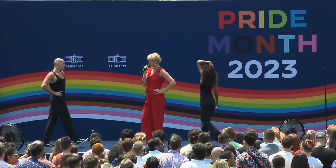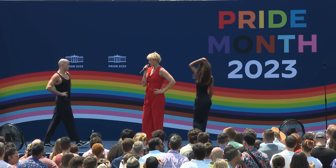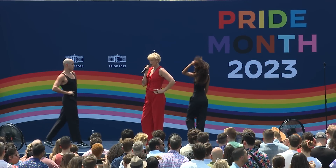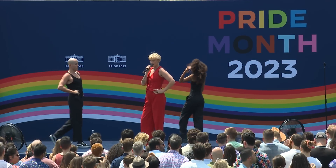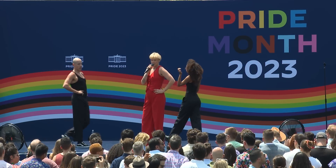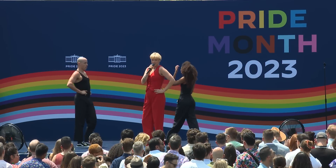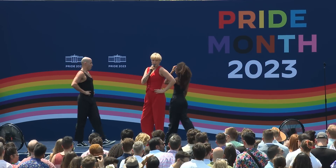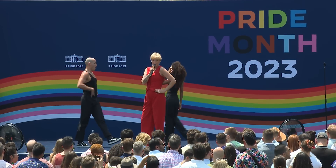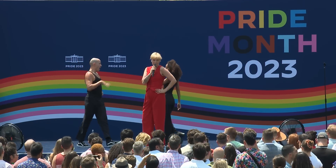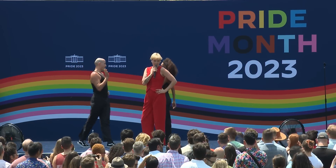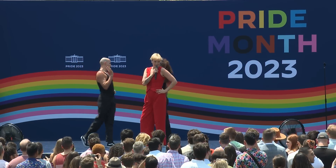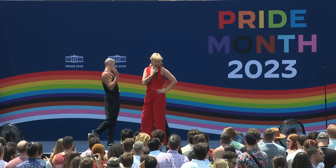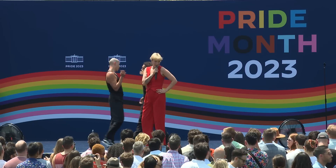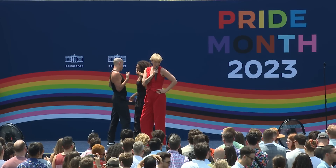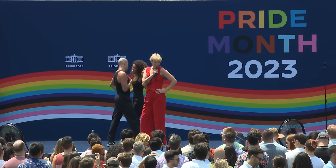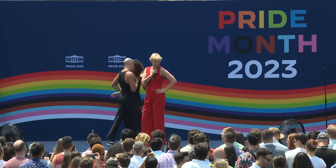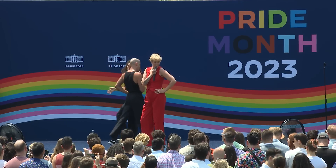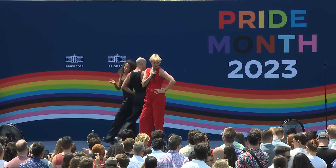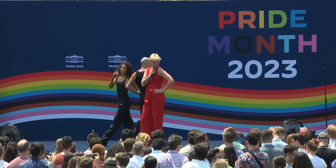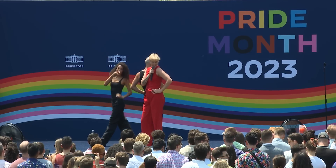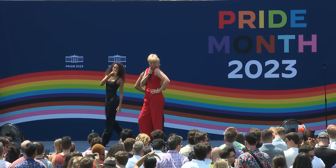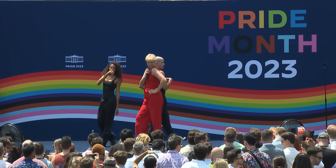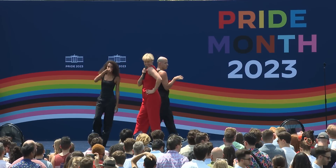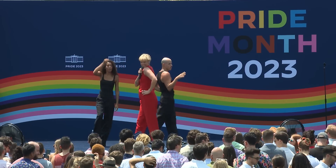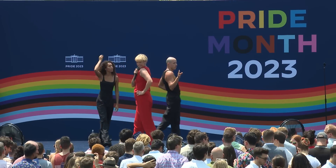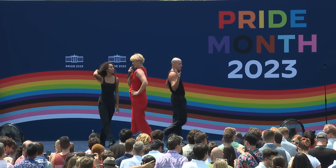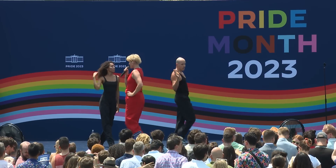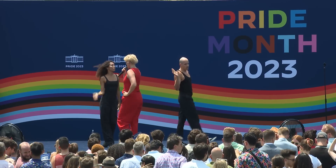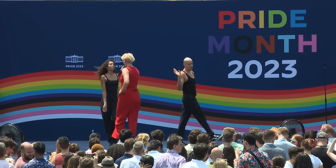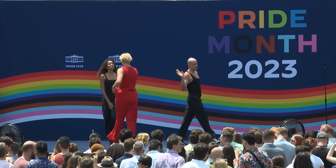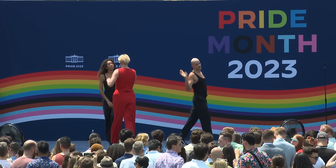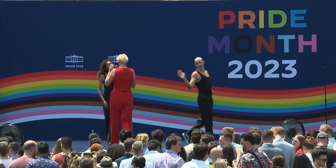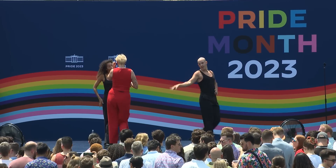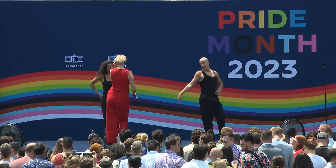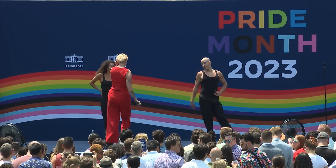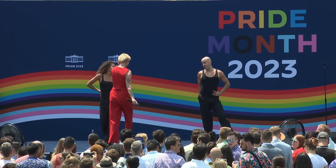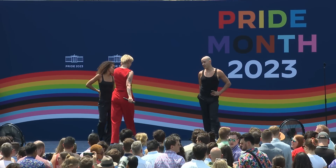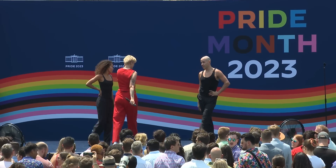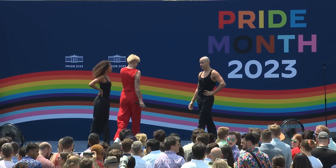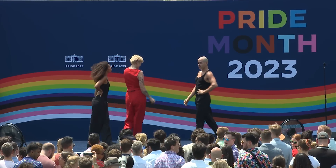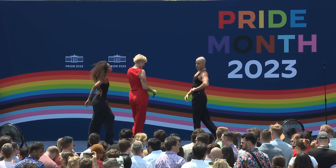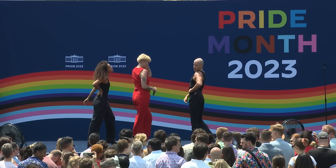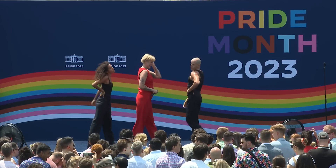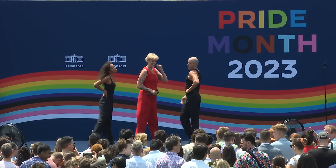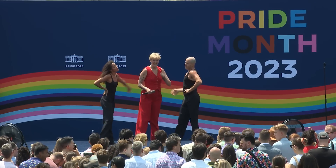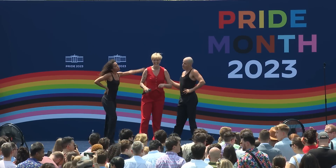men. So if you know anybody like that, this one's for us.